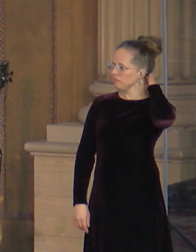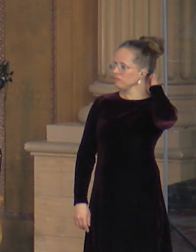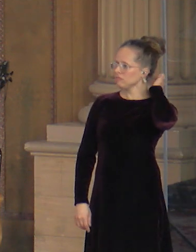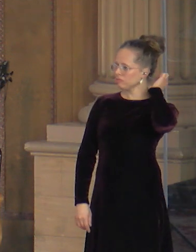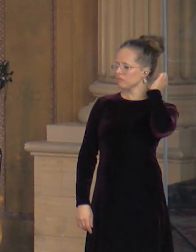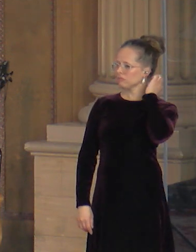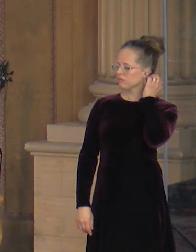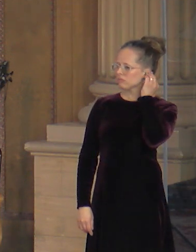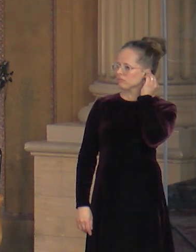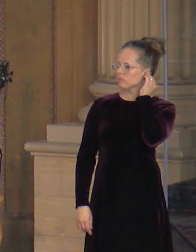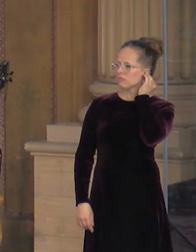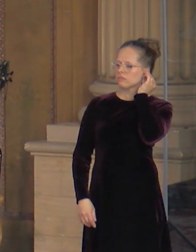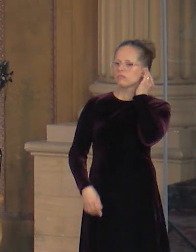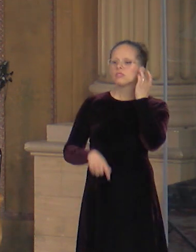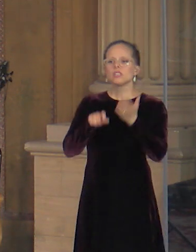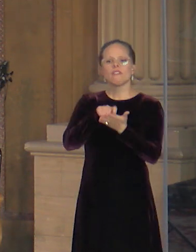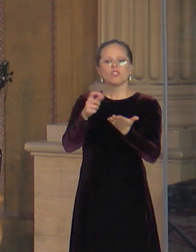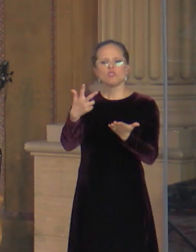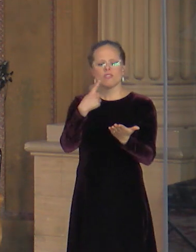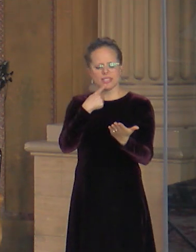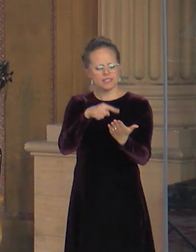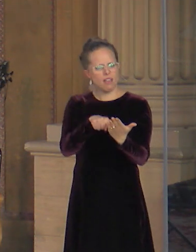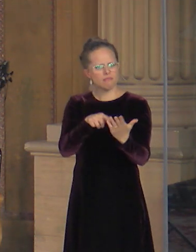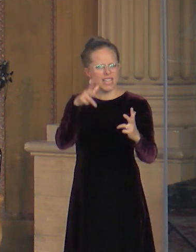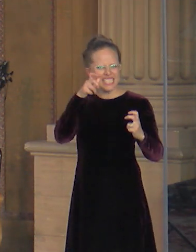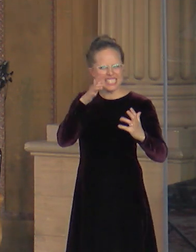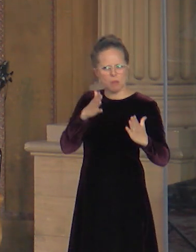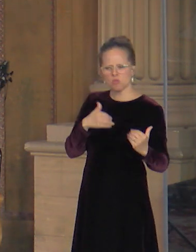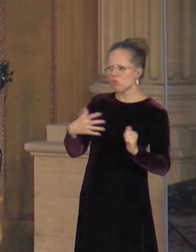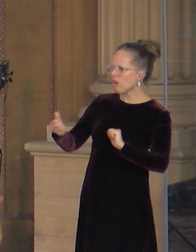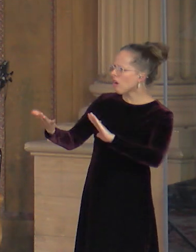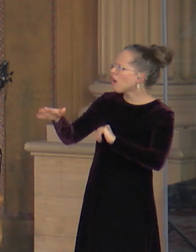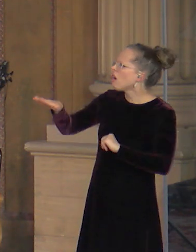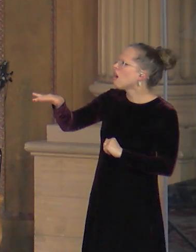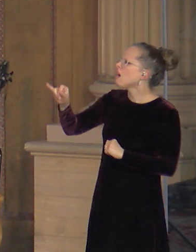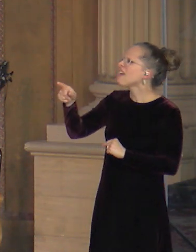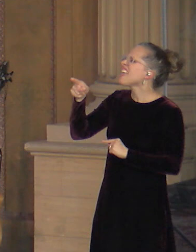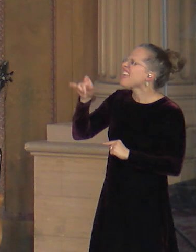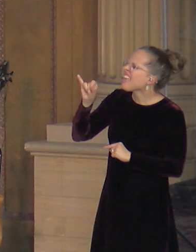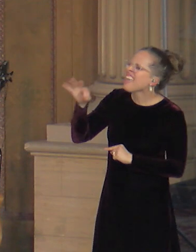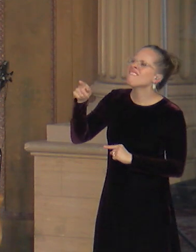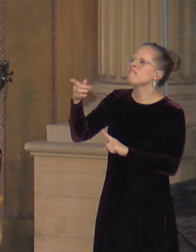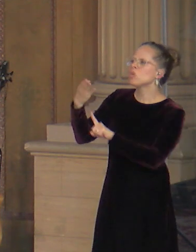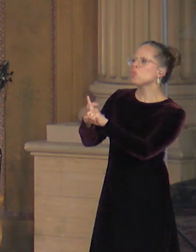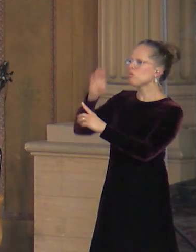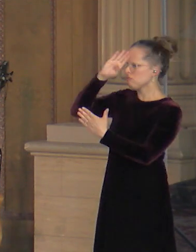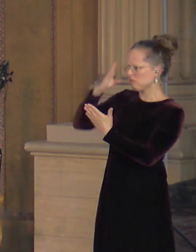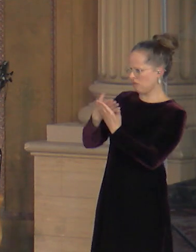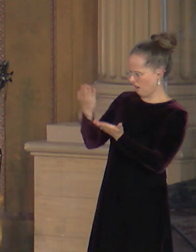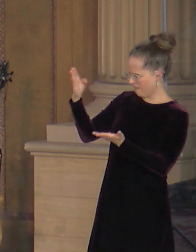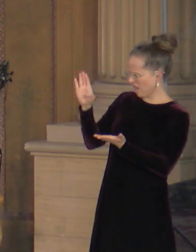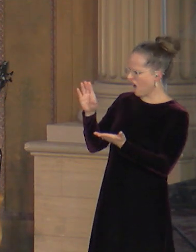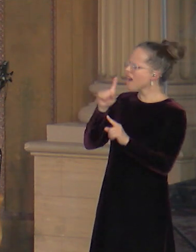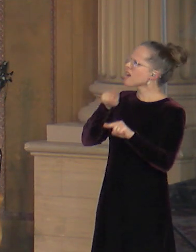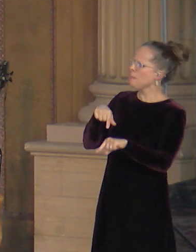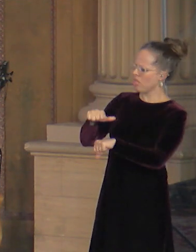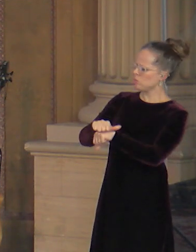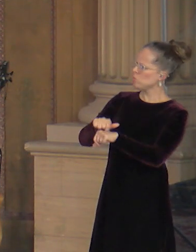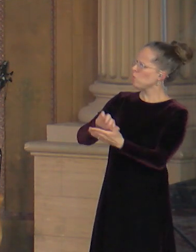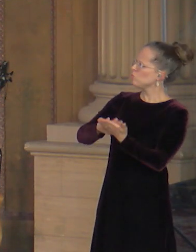verse 3 says the tempter came and said to him if you are the son of God command these stones to become loaves of bread